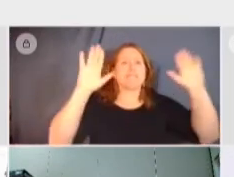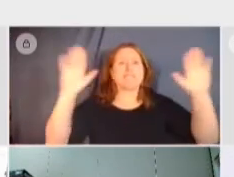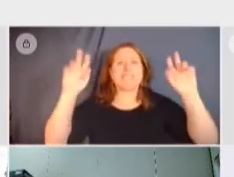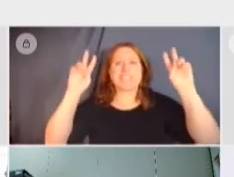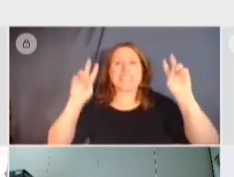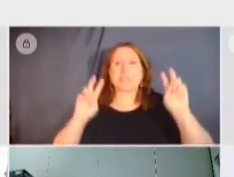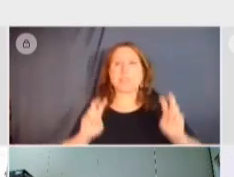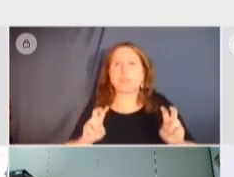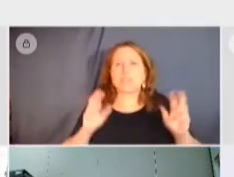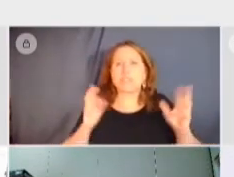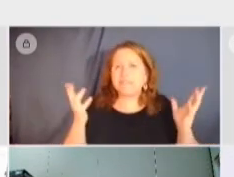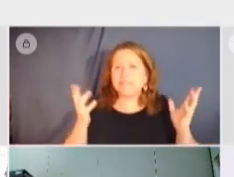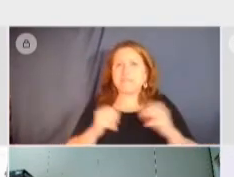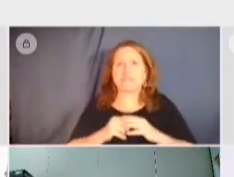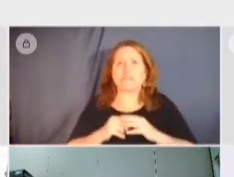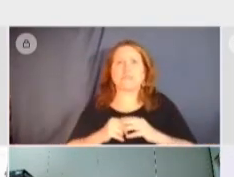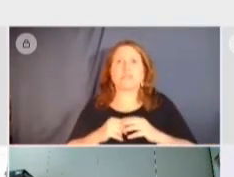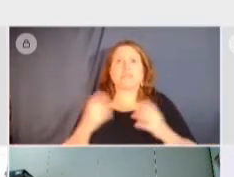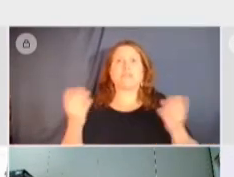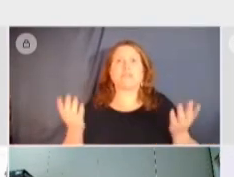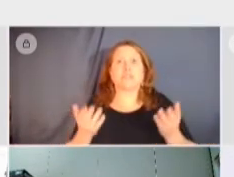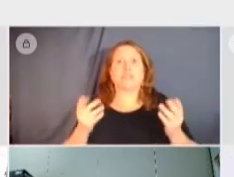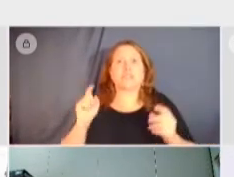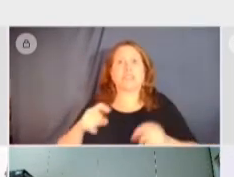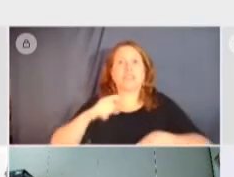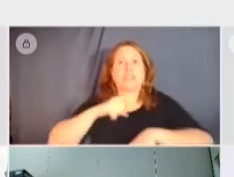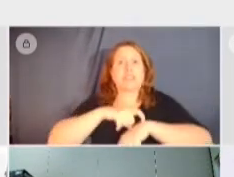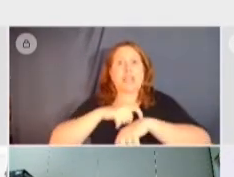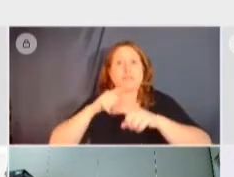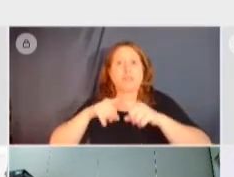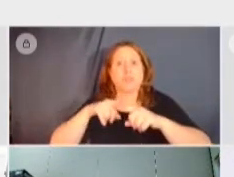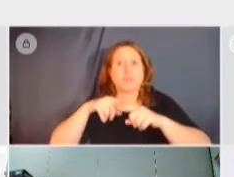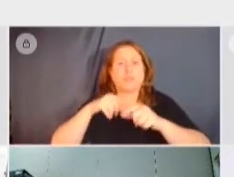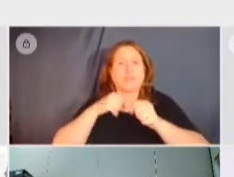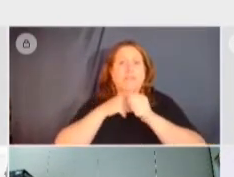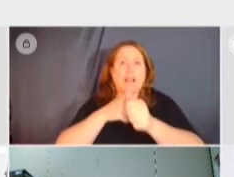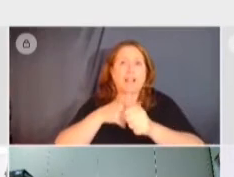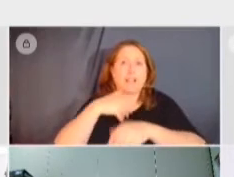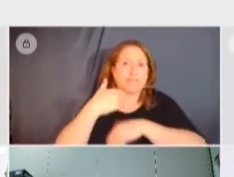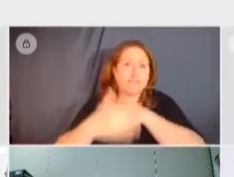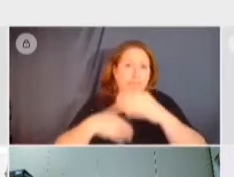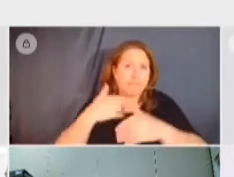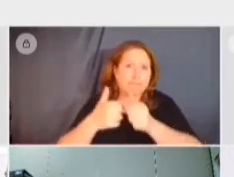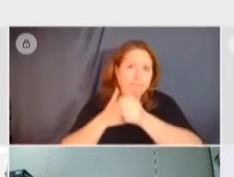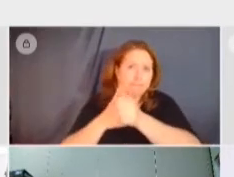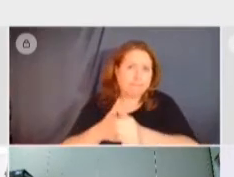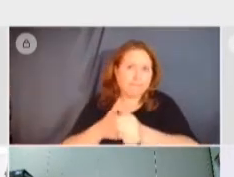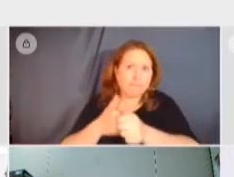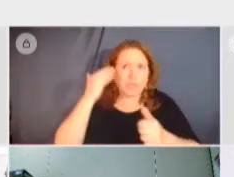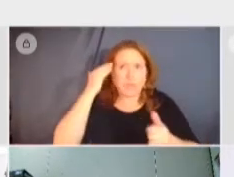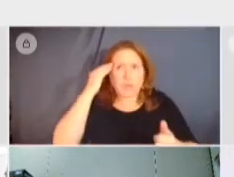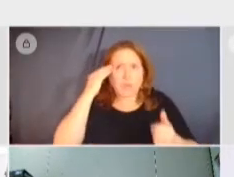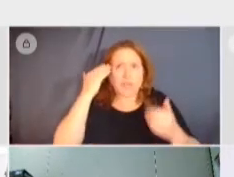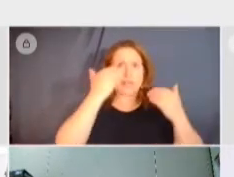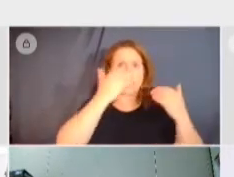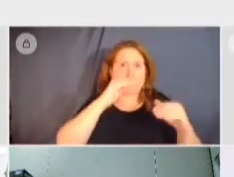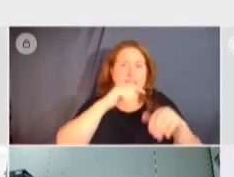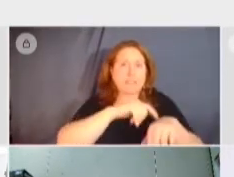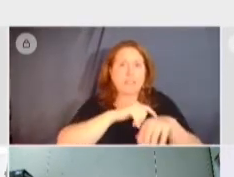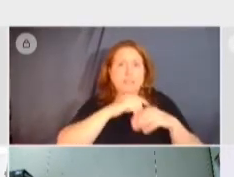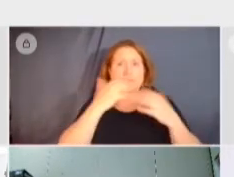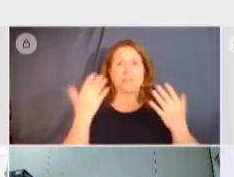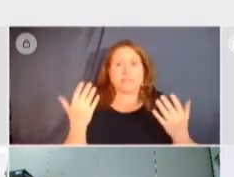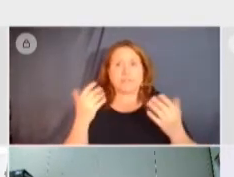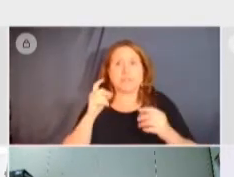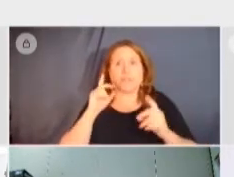things by specific dates in a specific year. And we have to have our people there and ready to do this. The most important thing you can